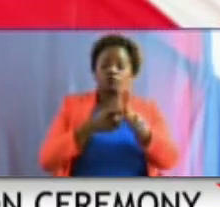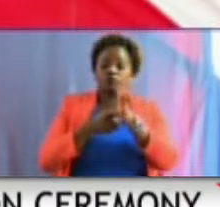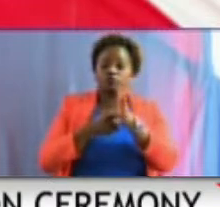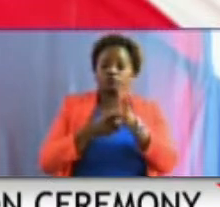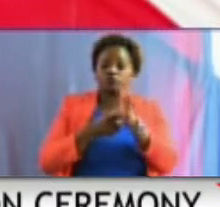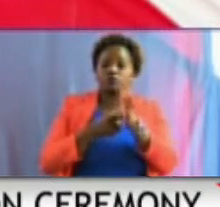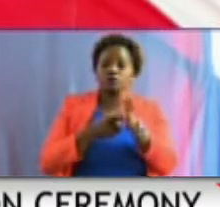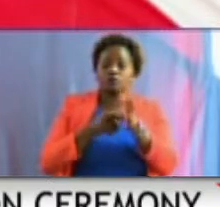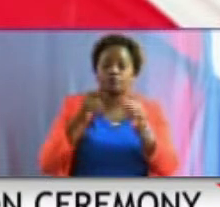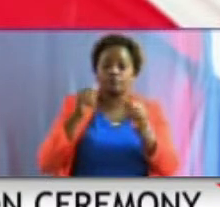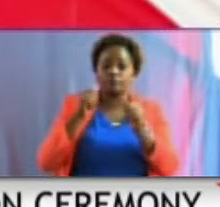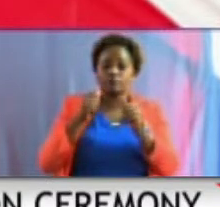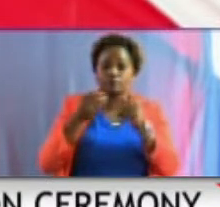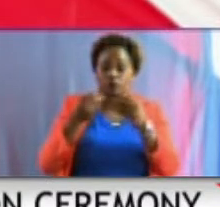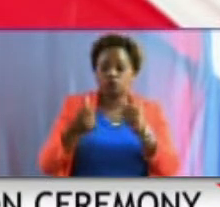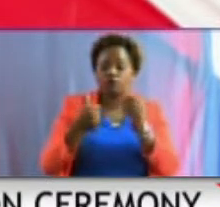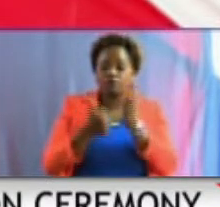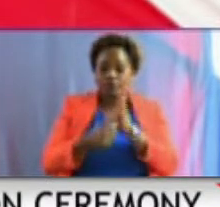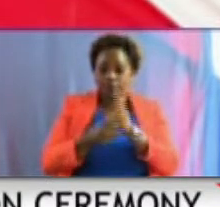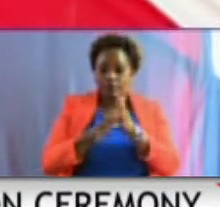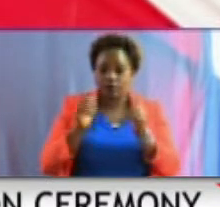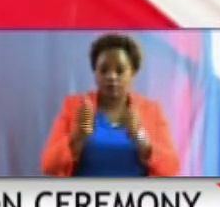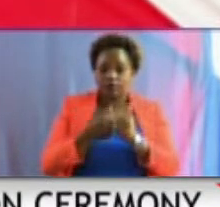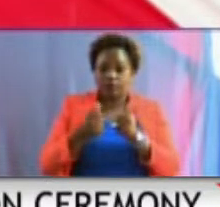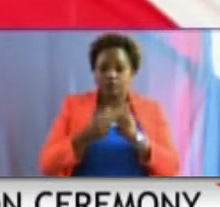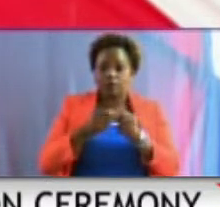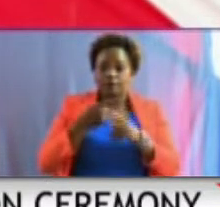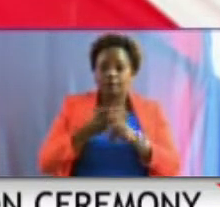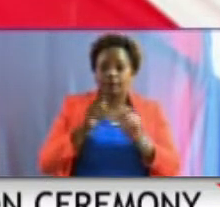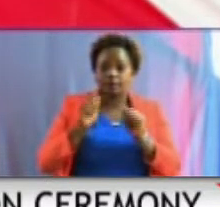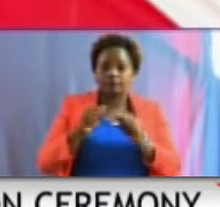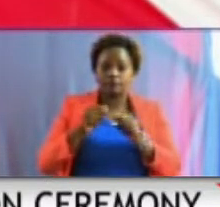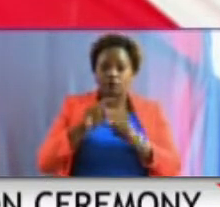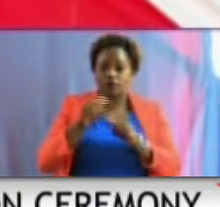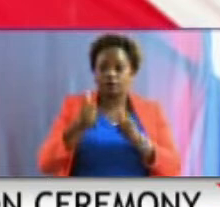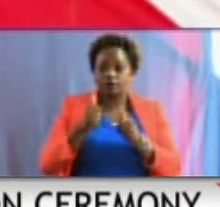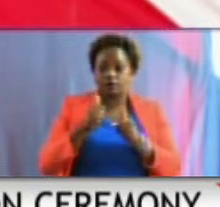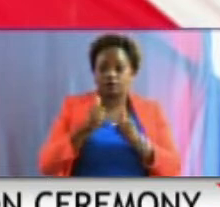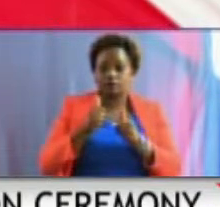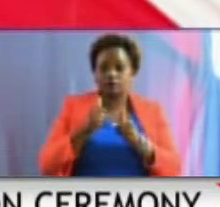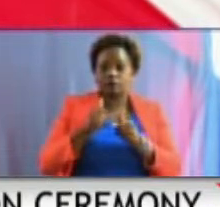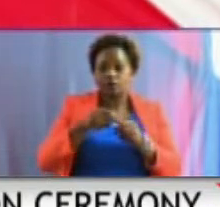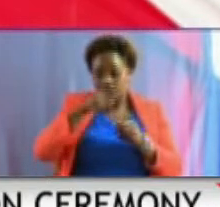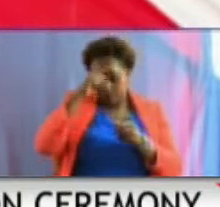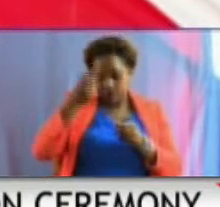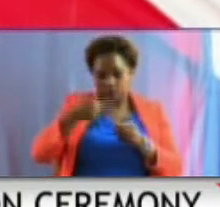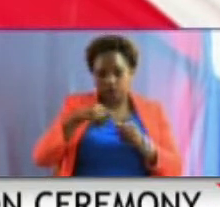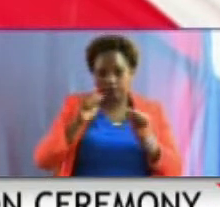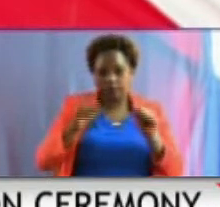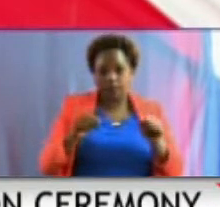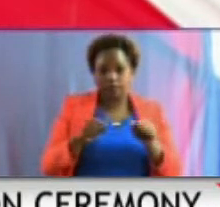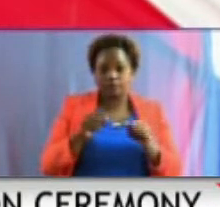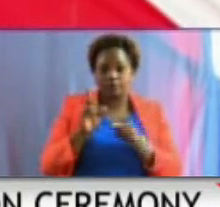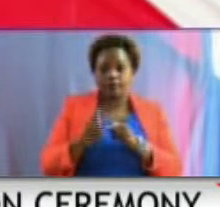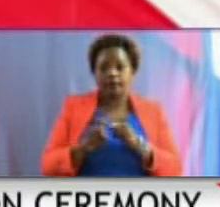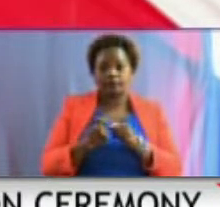every problem, but the ones that we can, we must. And because we can, we